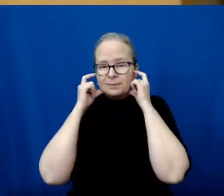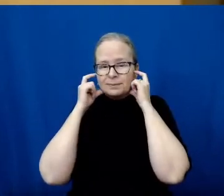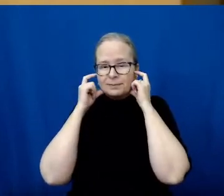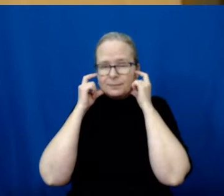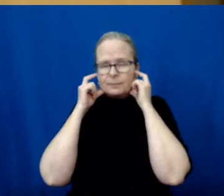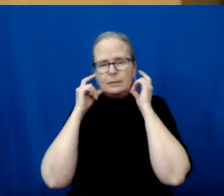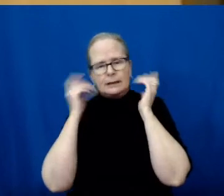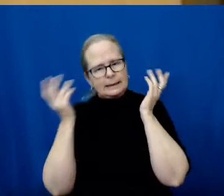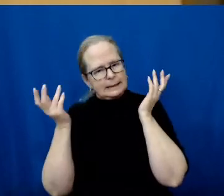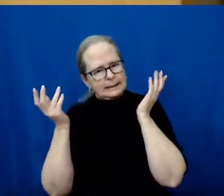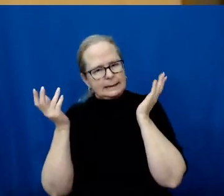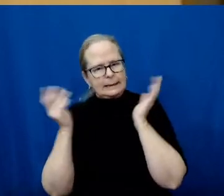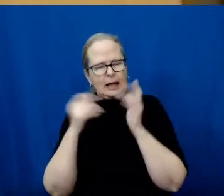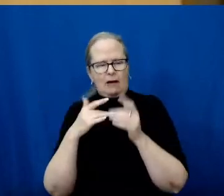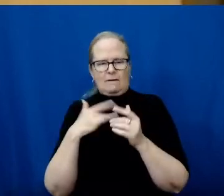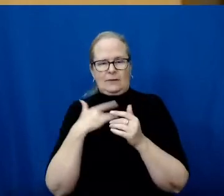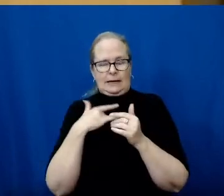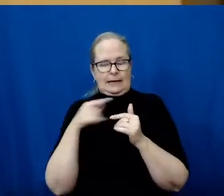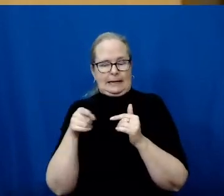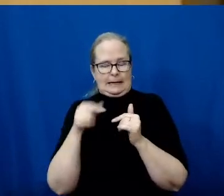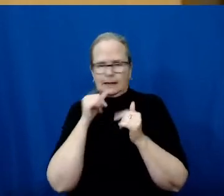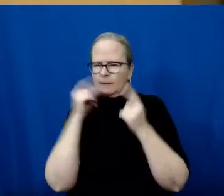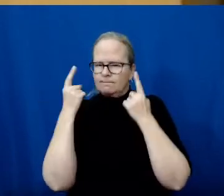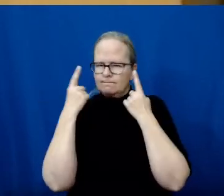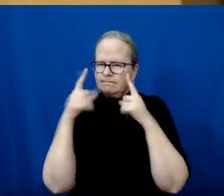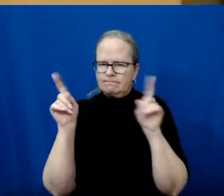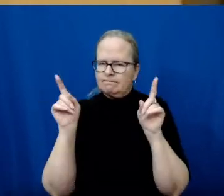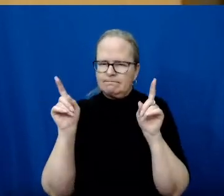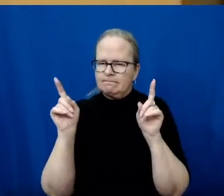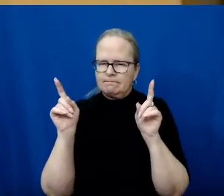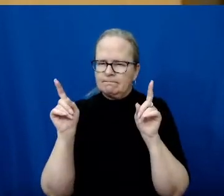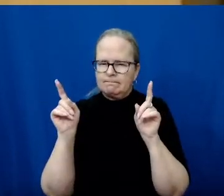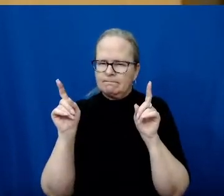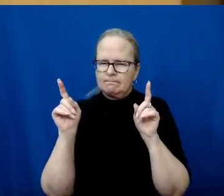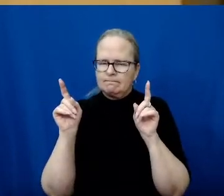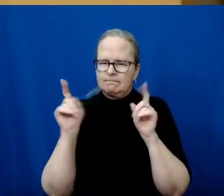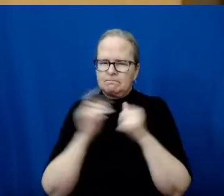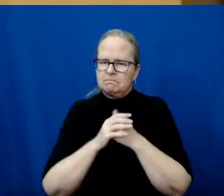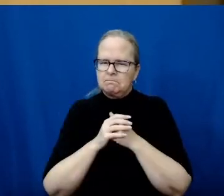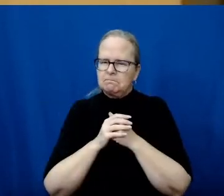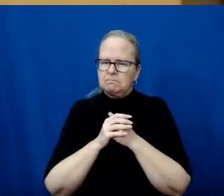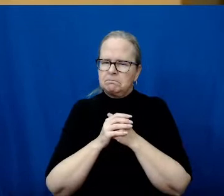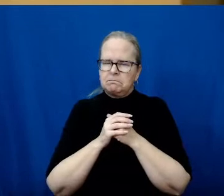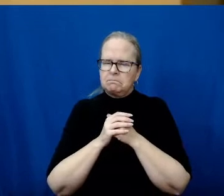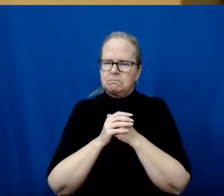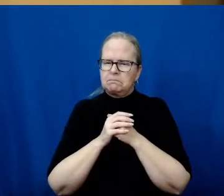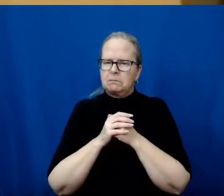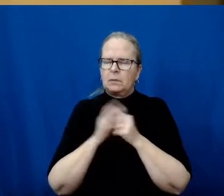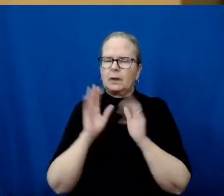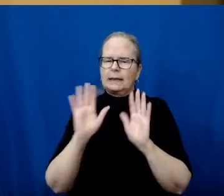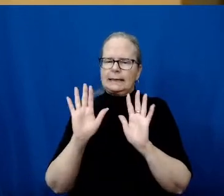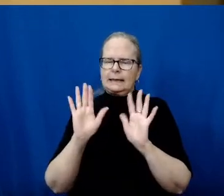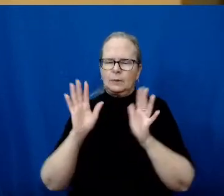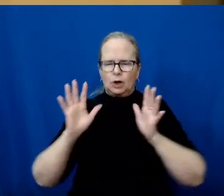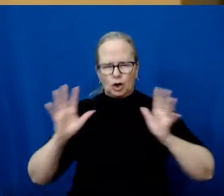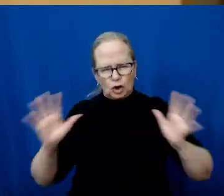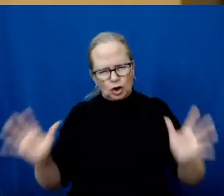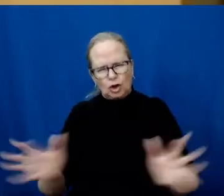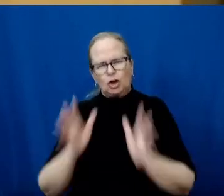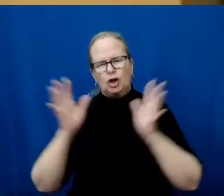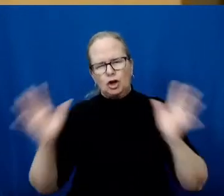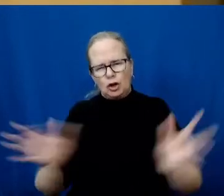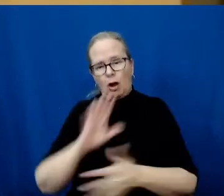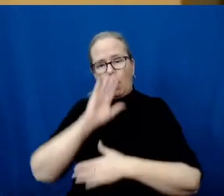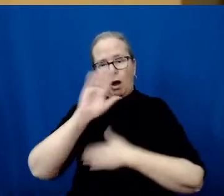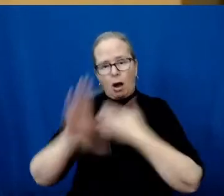tools for kids. And I would really encourage all parents to consider getting a respirator style mask.